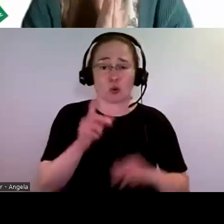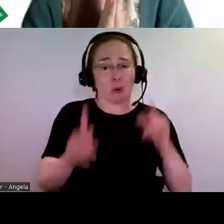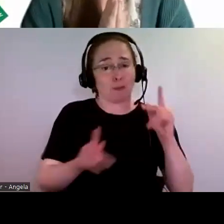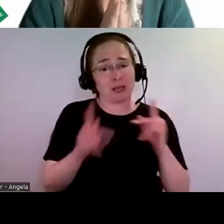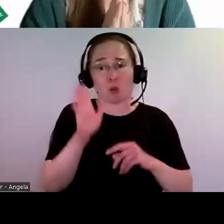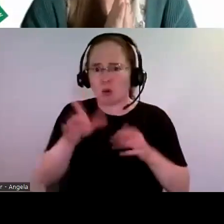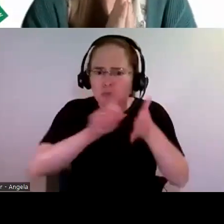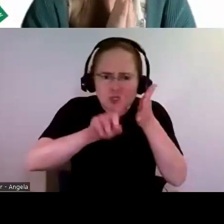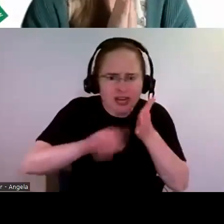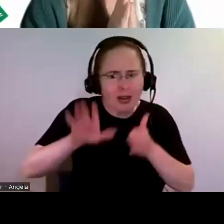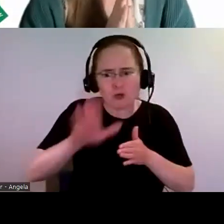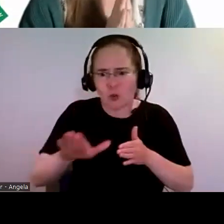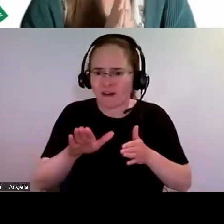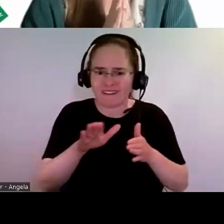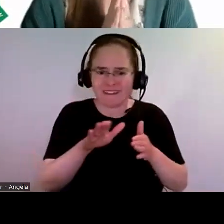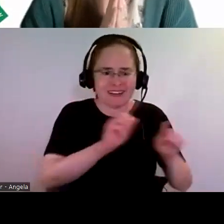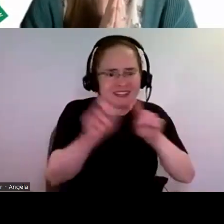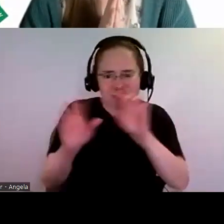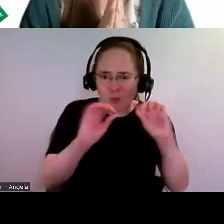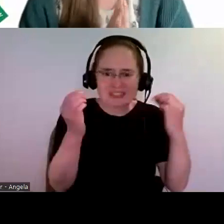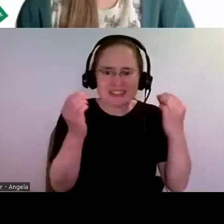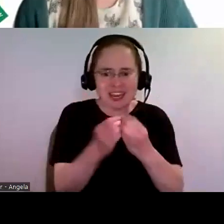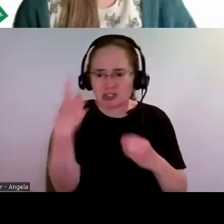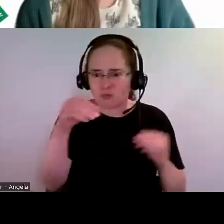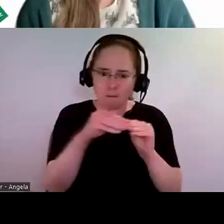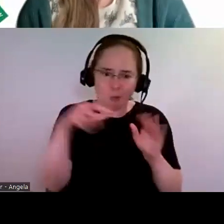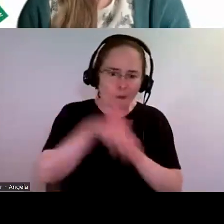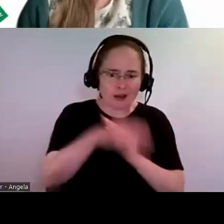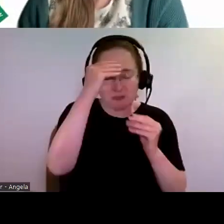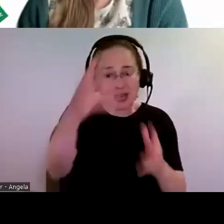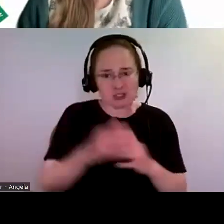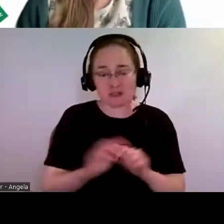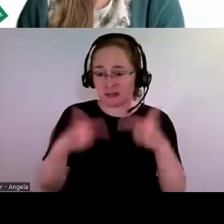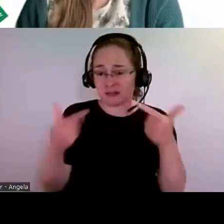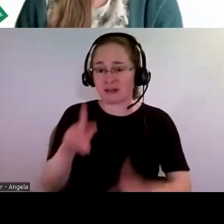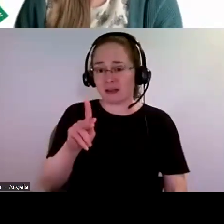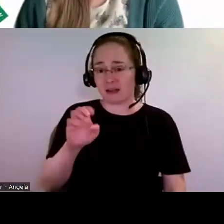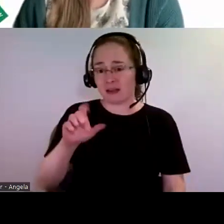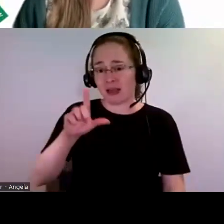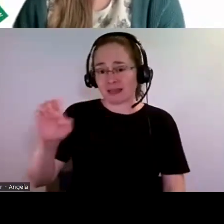to be checking out your respective organizations for more. I'll turn it back to you, Kelly.